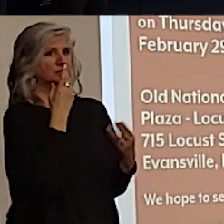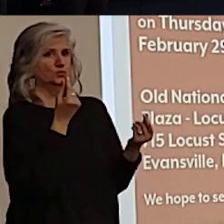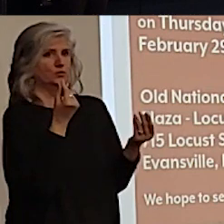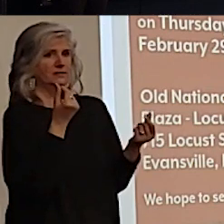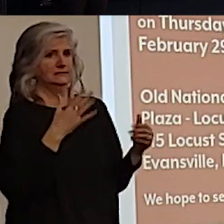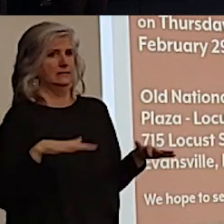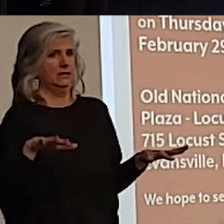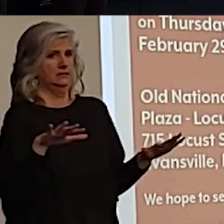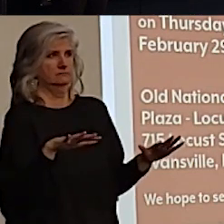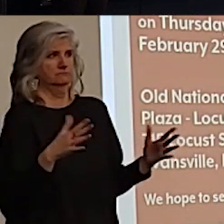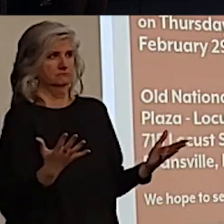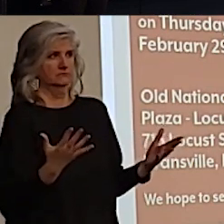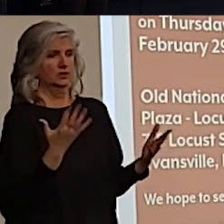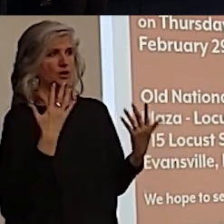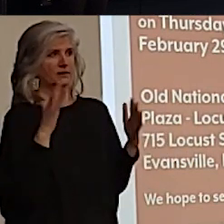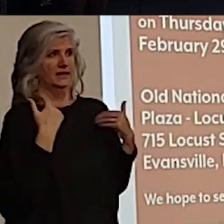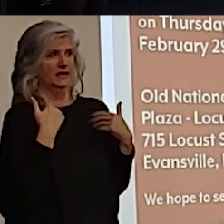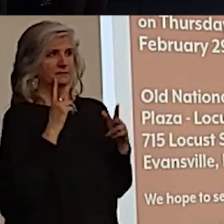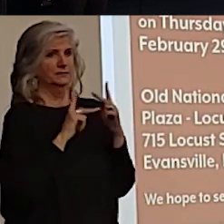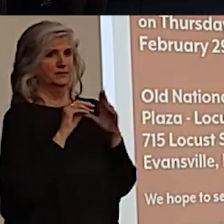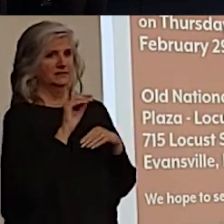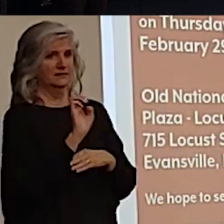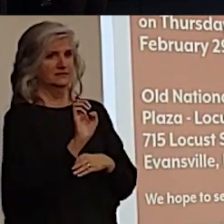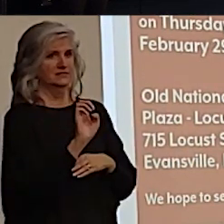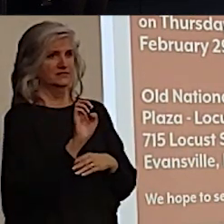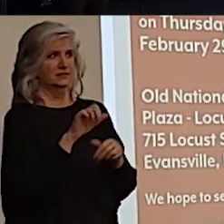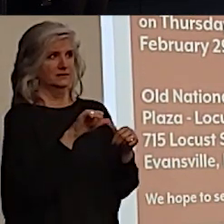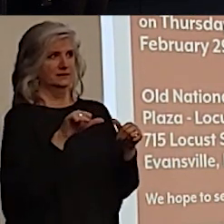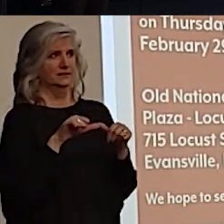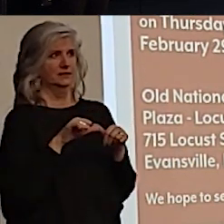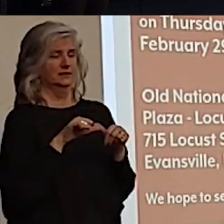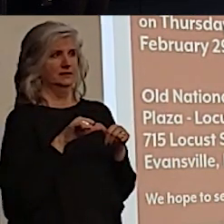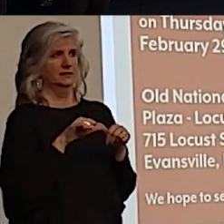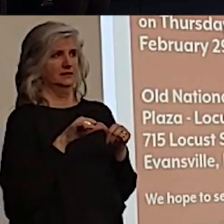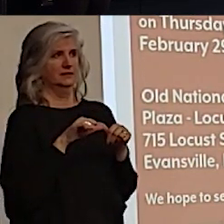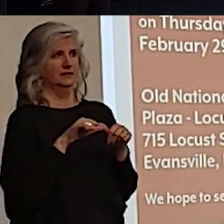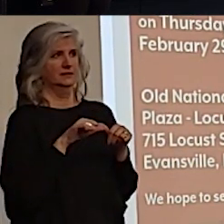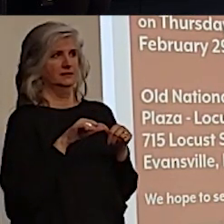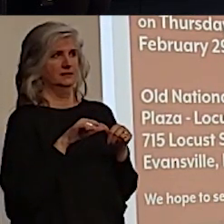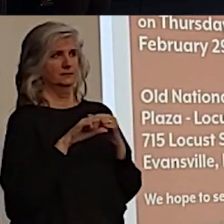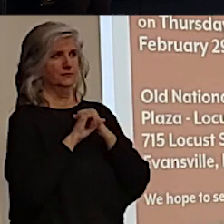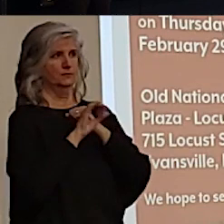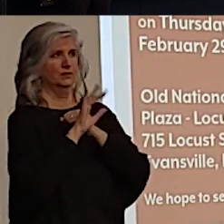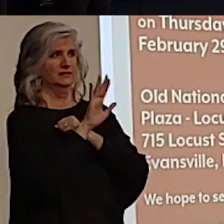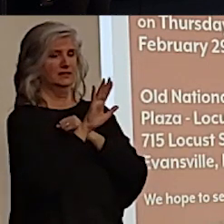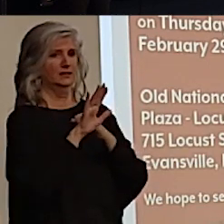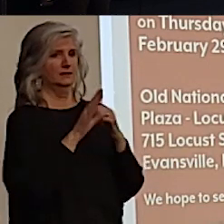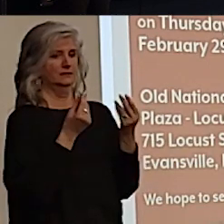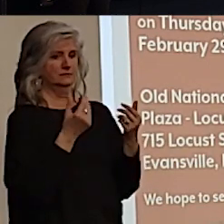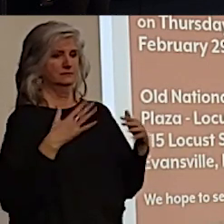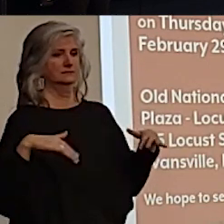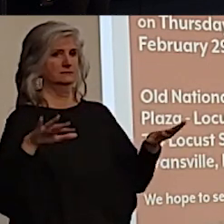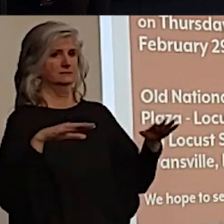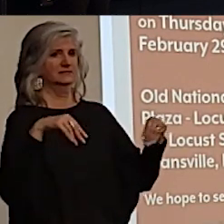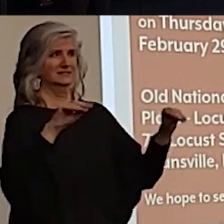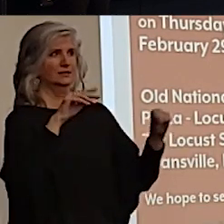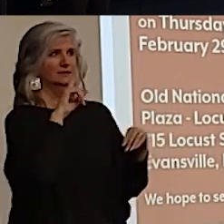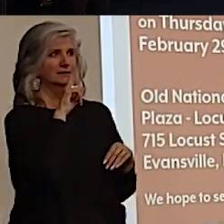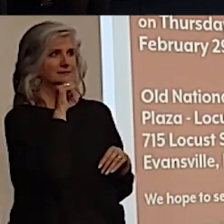estate. We already have people in the Evansville area promoting their real estate sale is